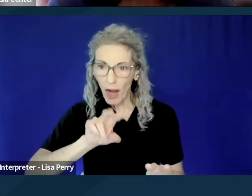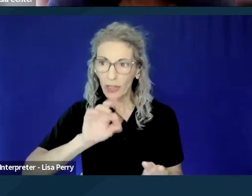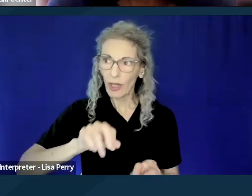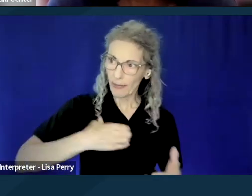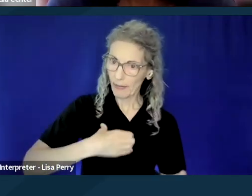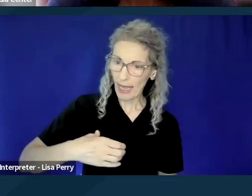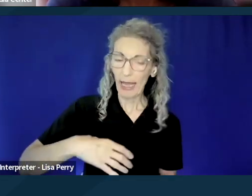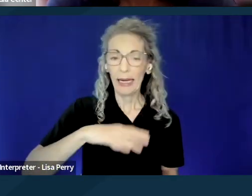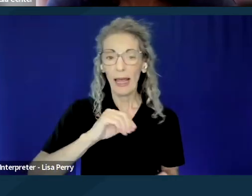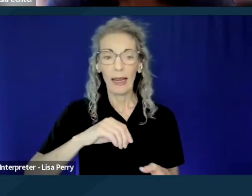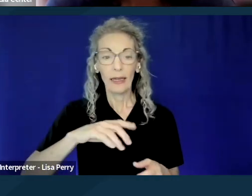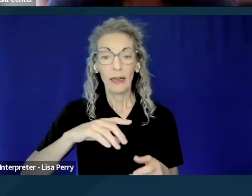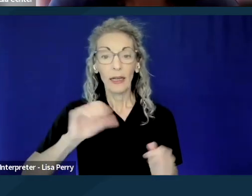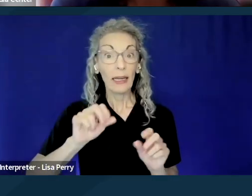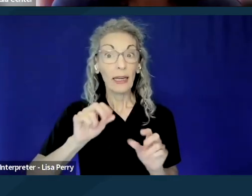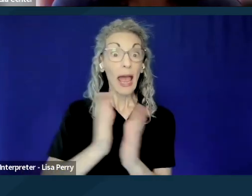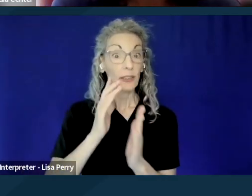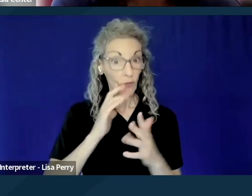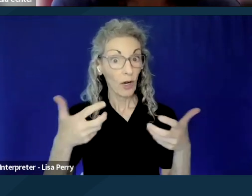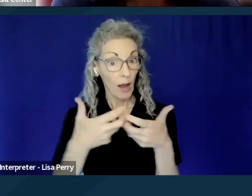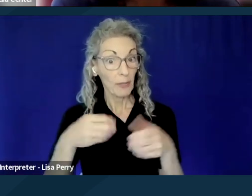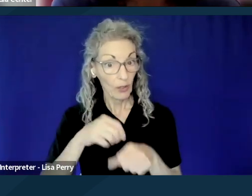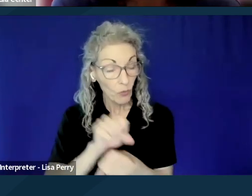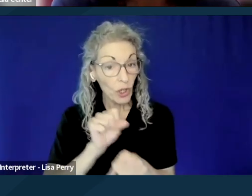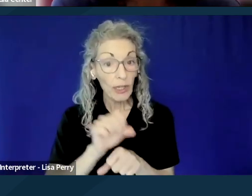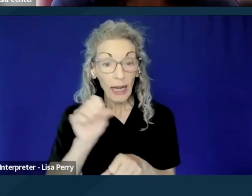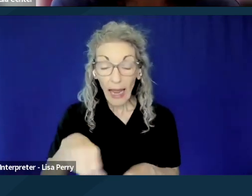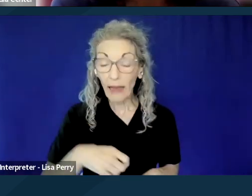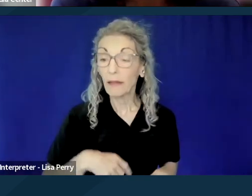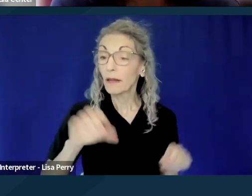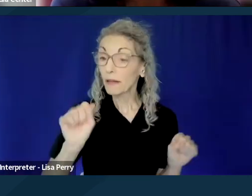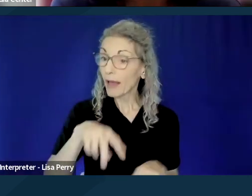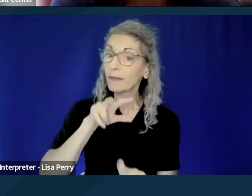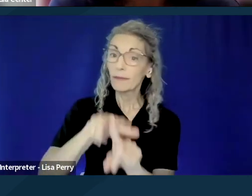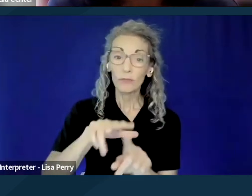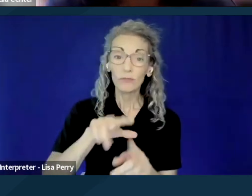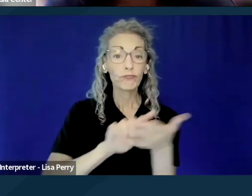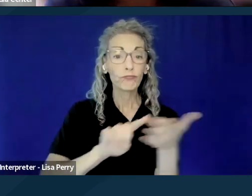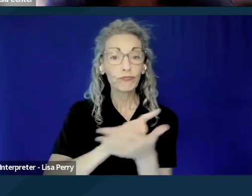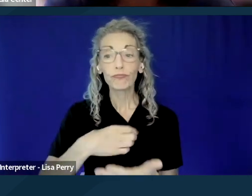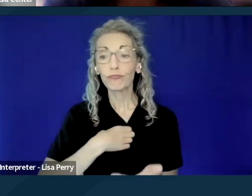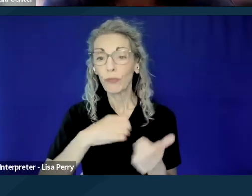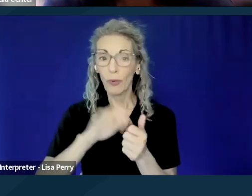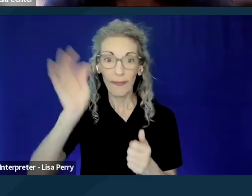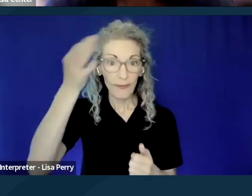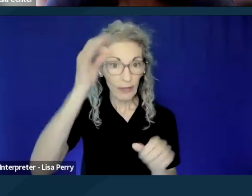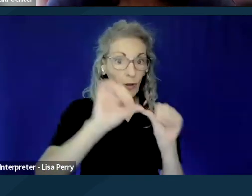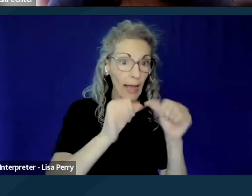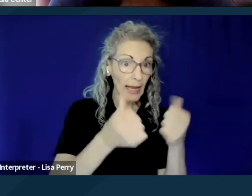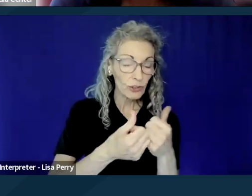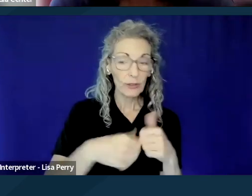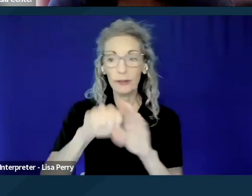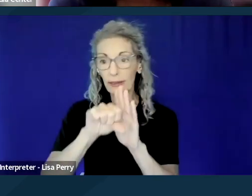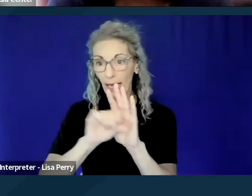work. We can still file discrimination complaints with federal agencies, with state agencies. We can